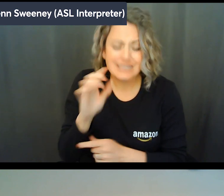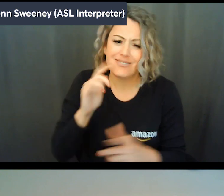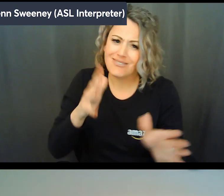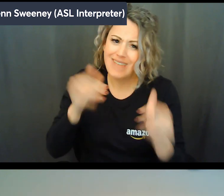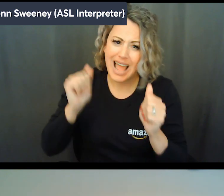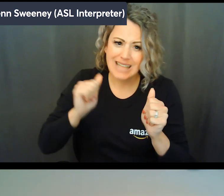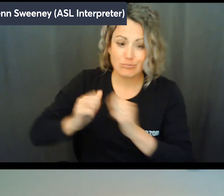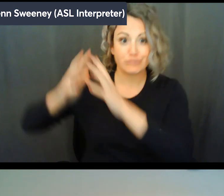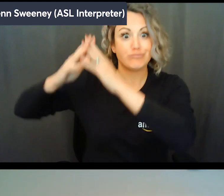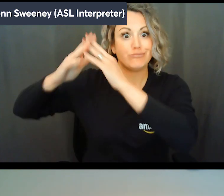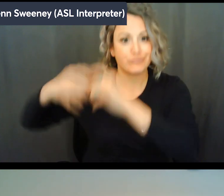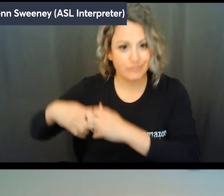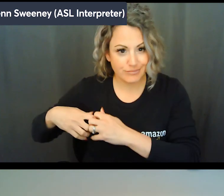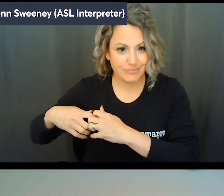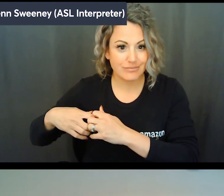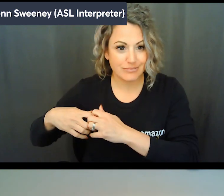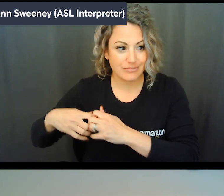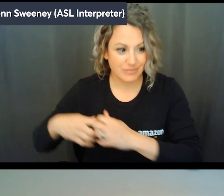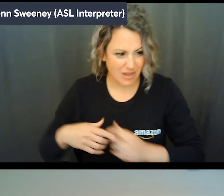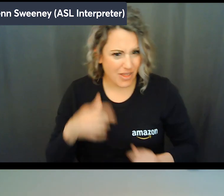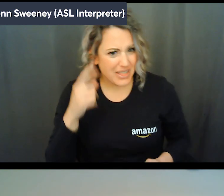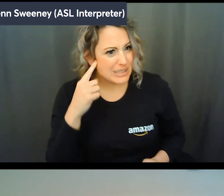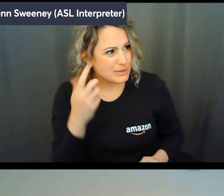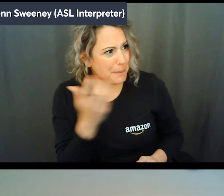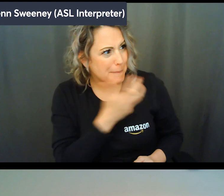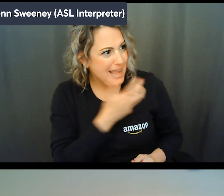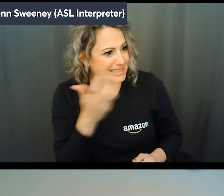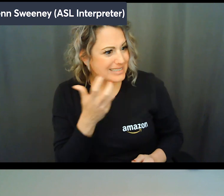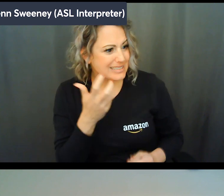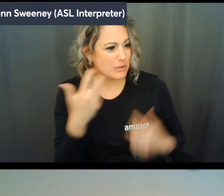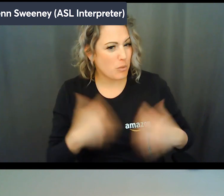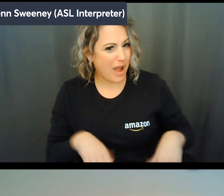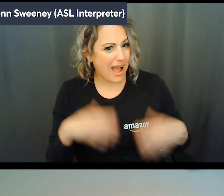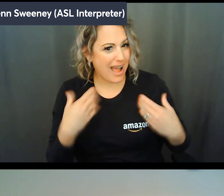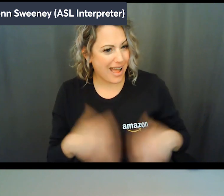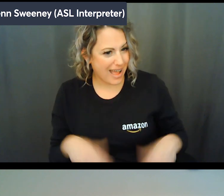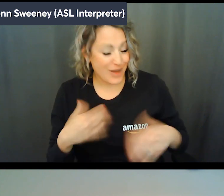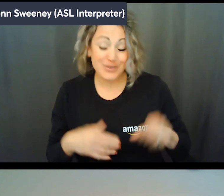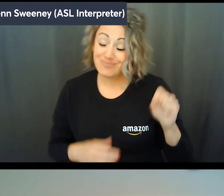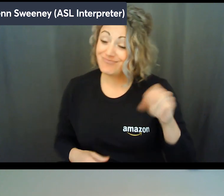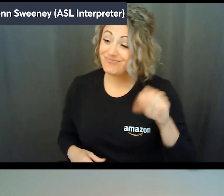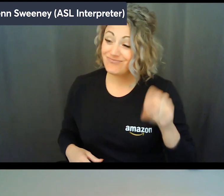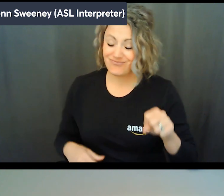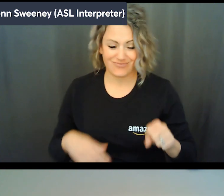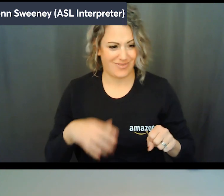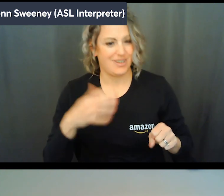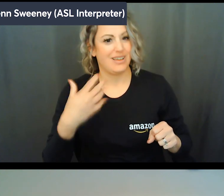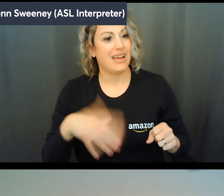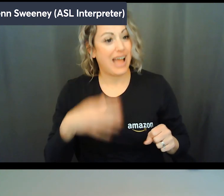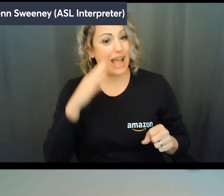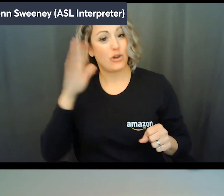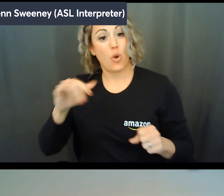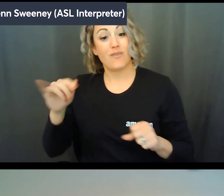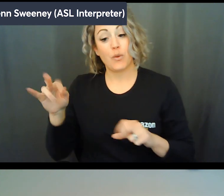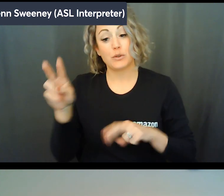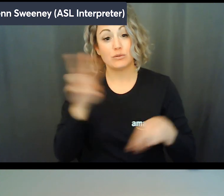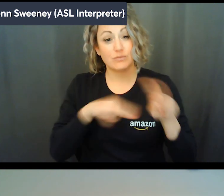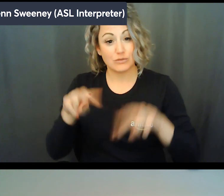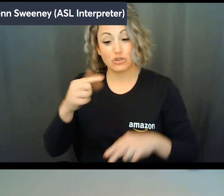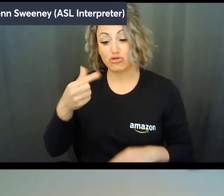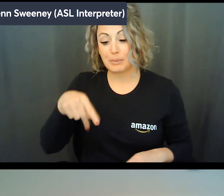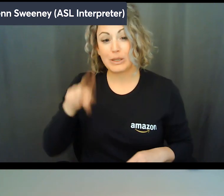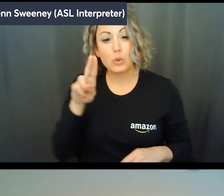fast. That Um, sounds amazing. Yeah. That instantly stands out to me because, like, I know that if I wanted to provision a bunch of